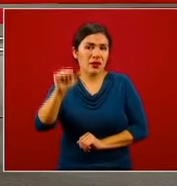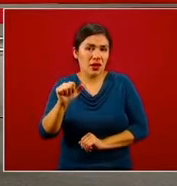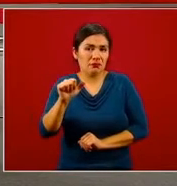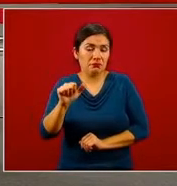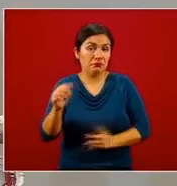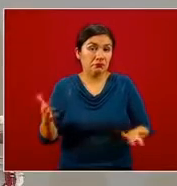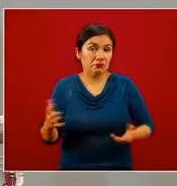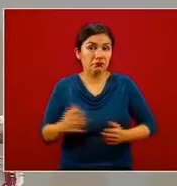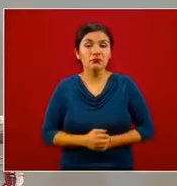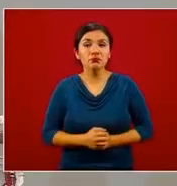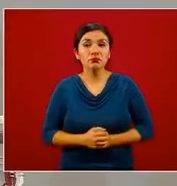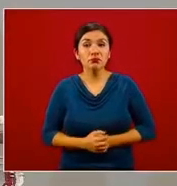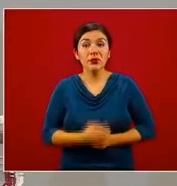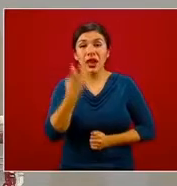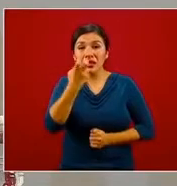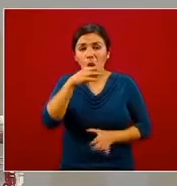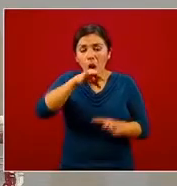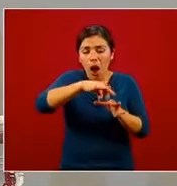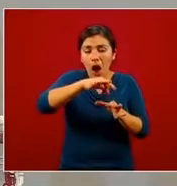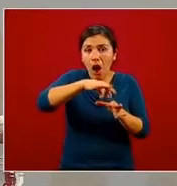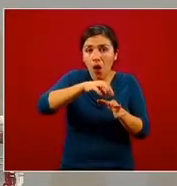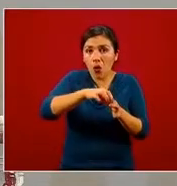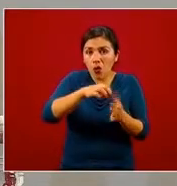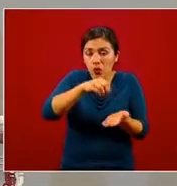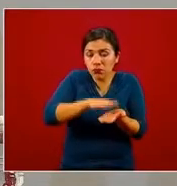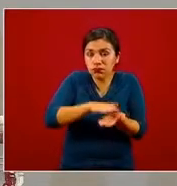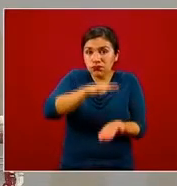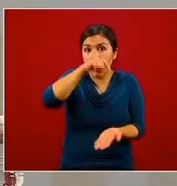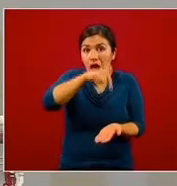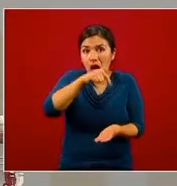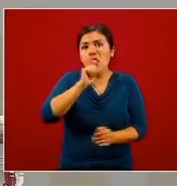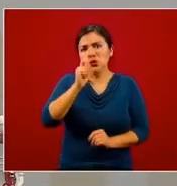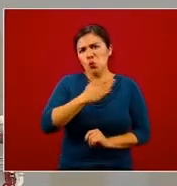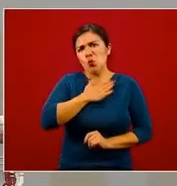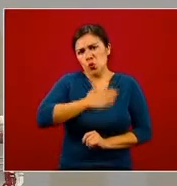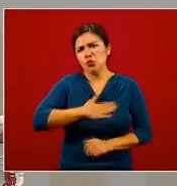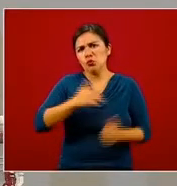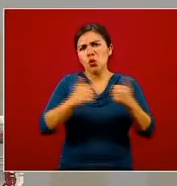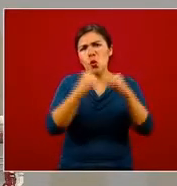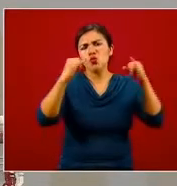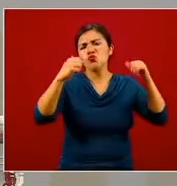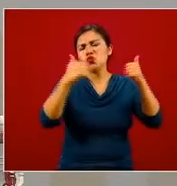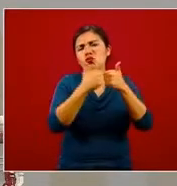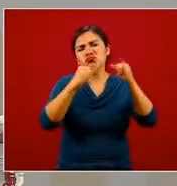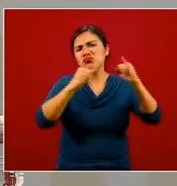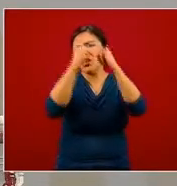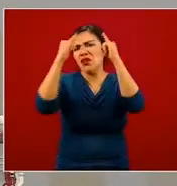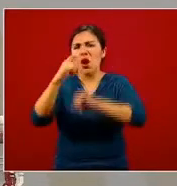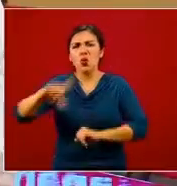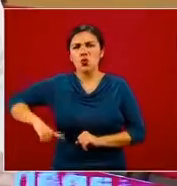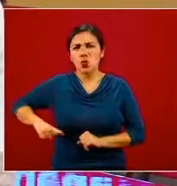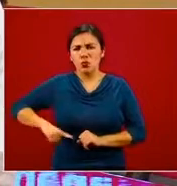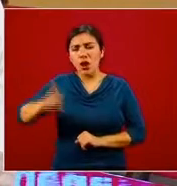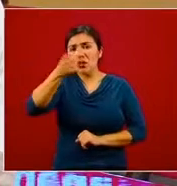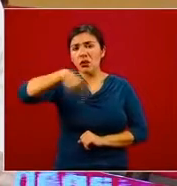But there's always been a priority on maintaining and supporting scholarships, for